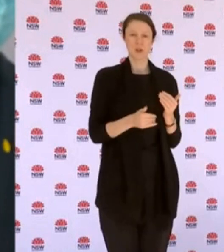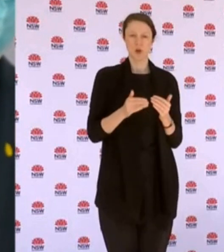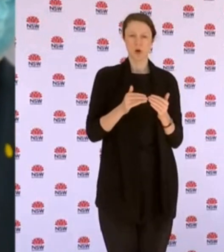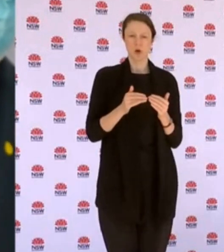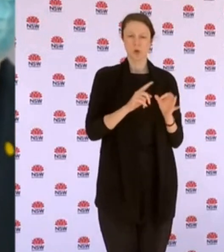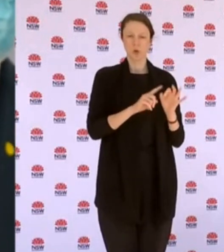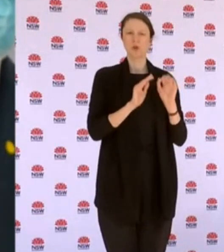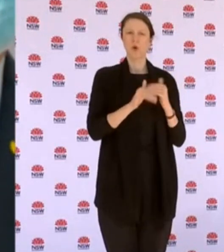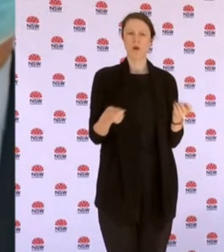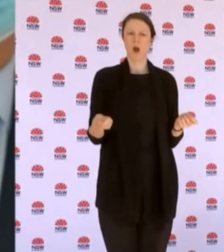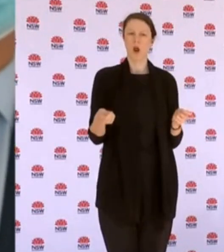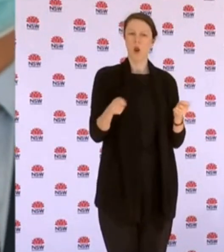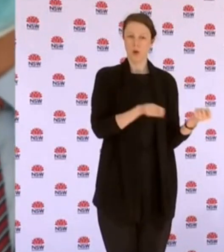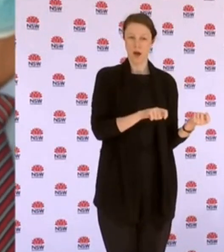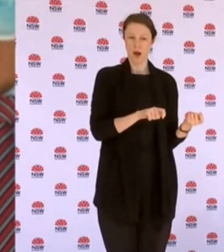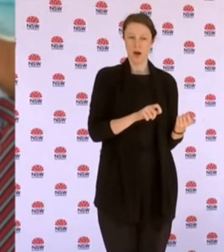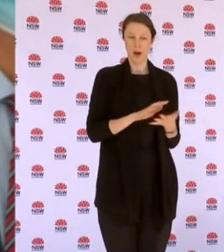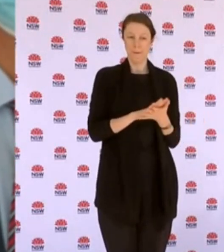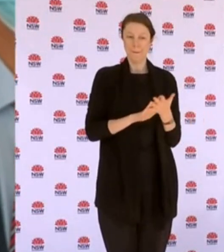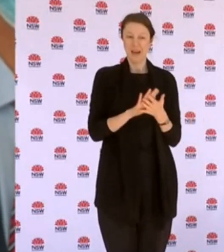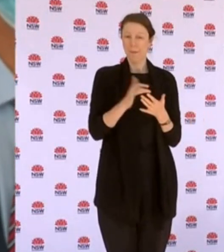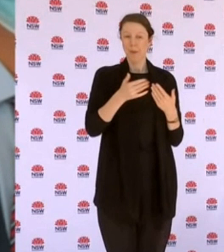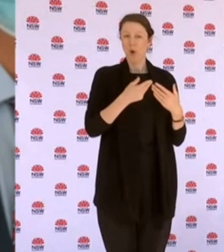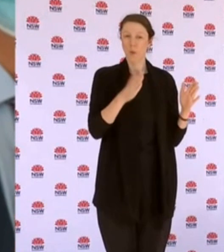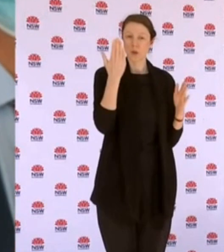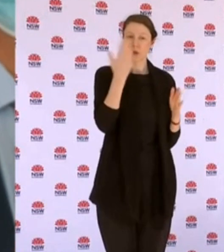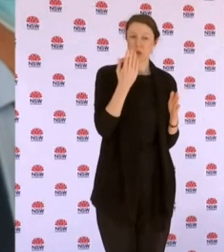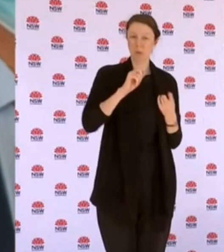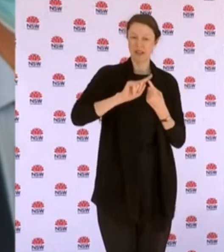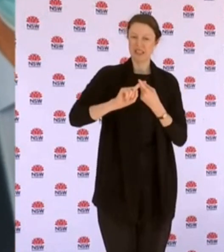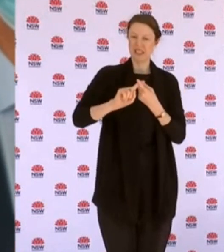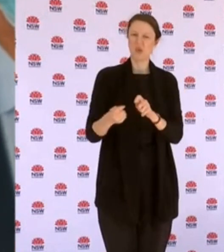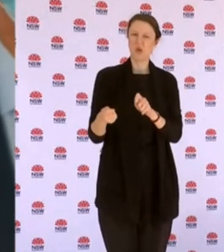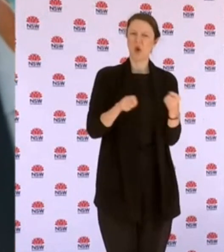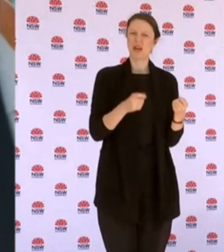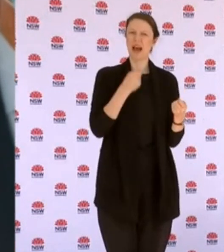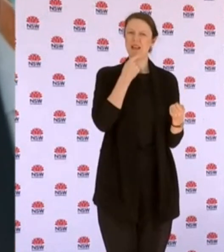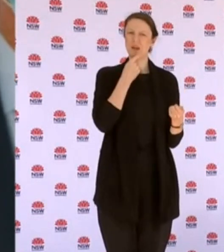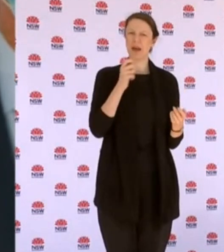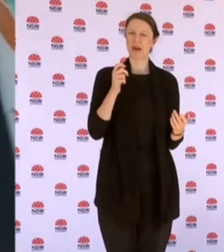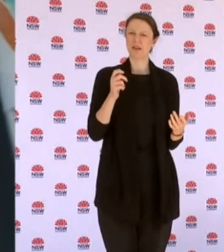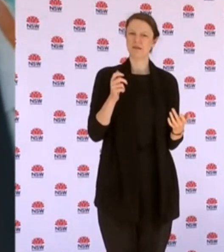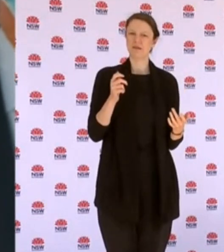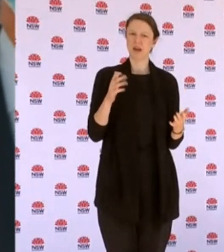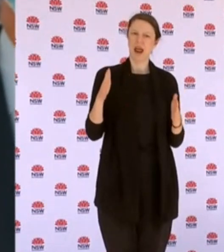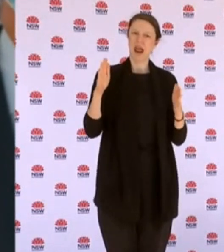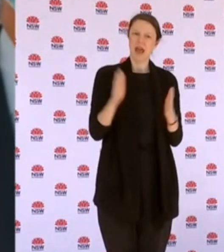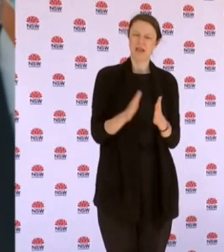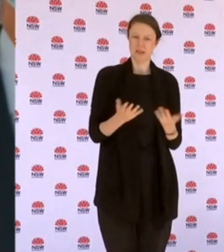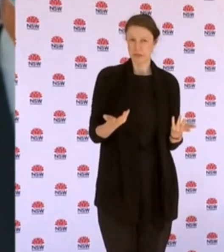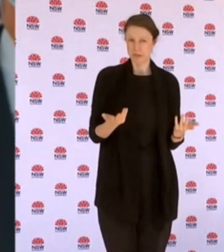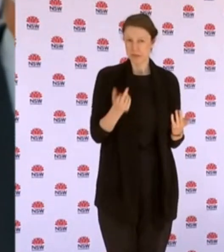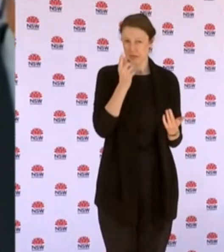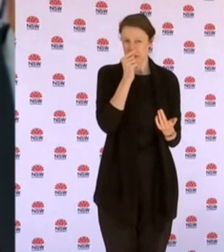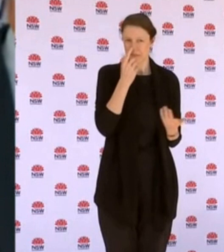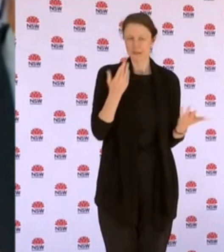kids could go back to school? Well, all we're saying is when we receive the health advice, we get that health advice based on the